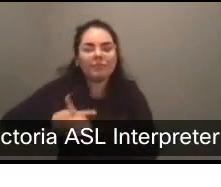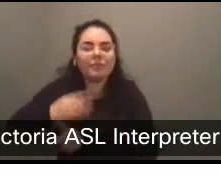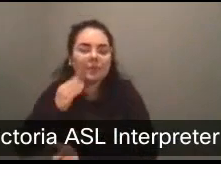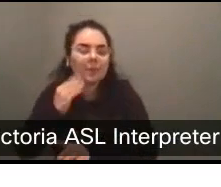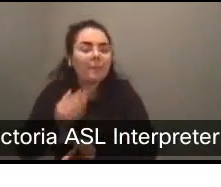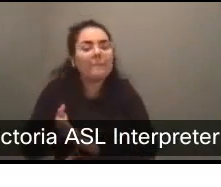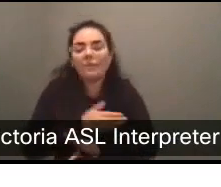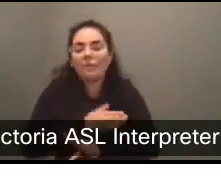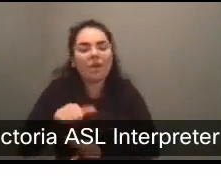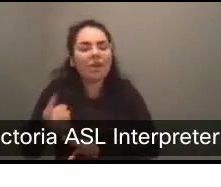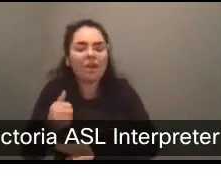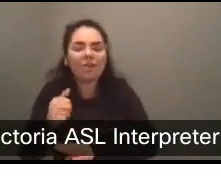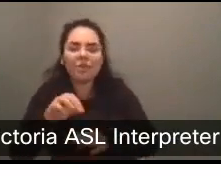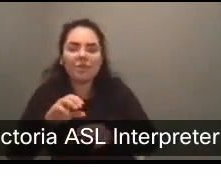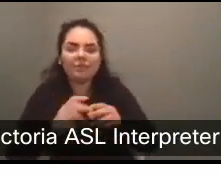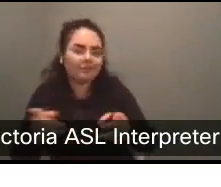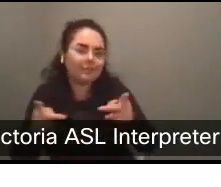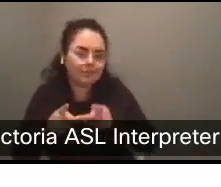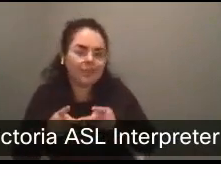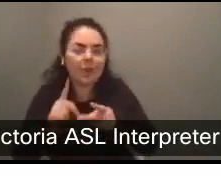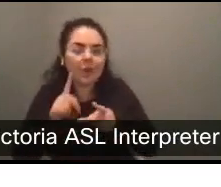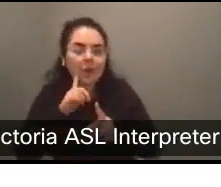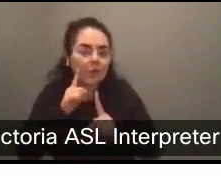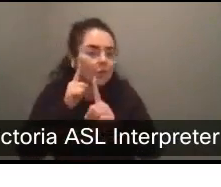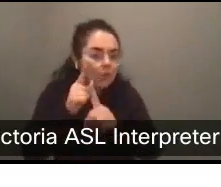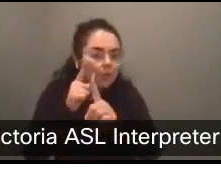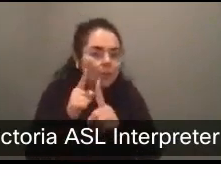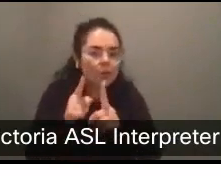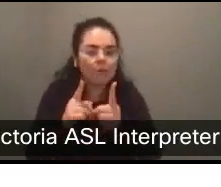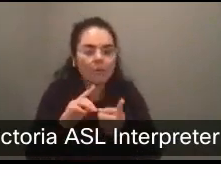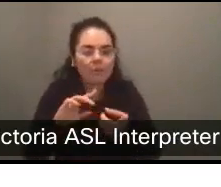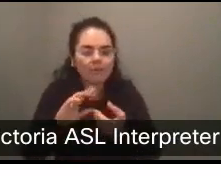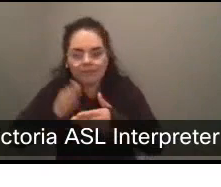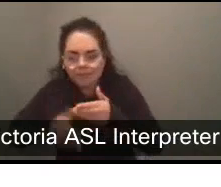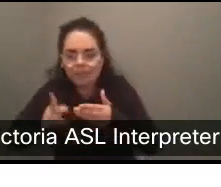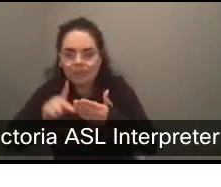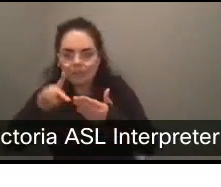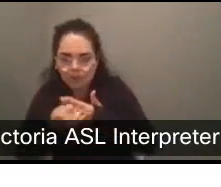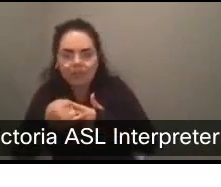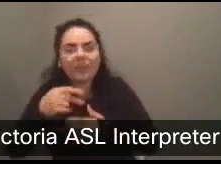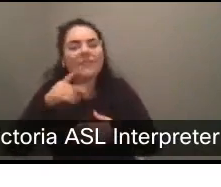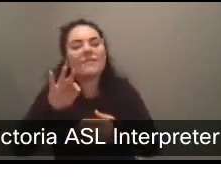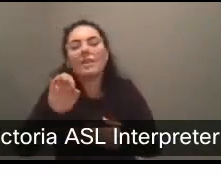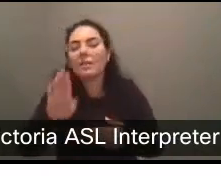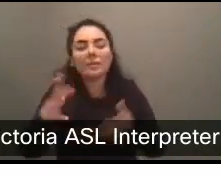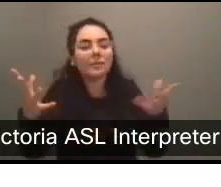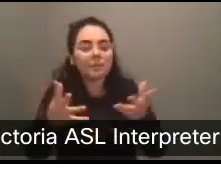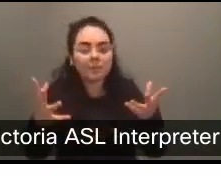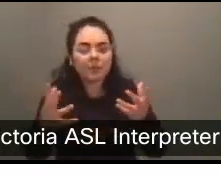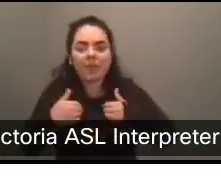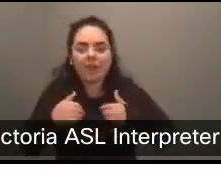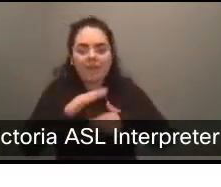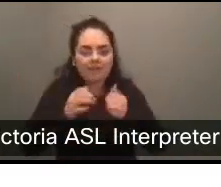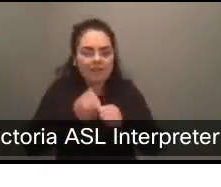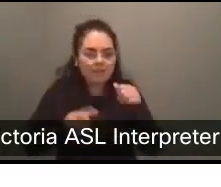other sites. Our long-term goal when we wrap up this project in February is going to be to have everyone be at